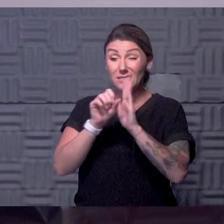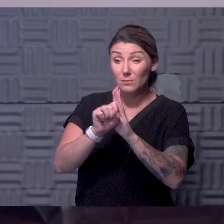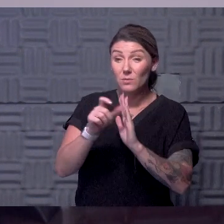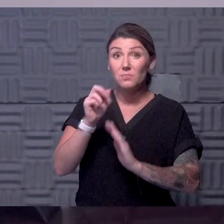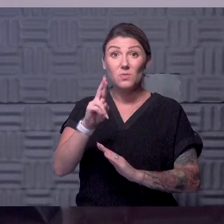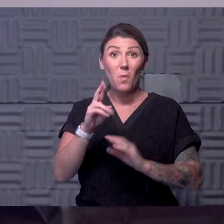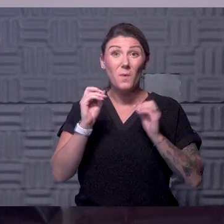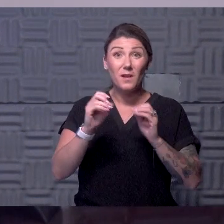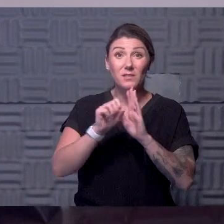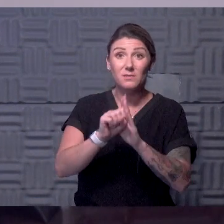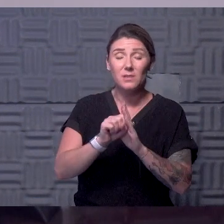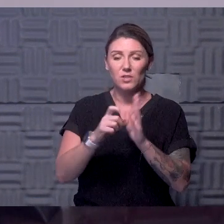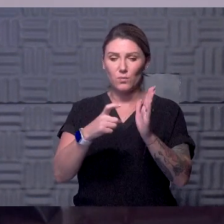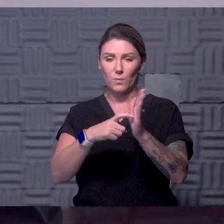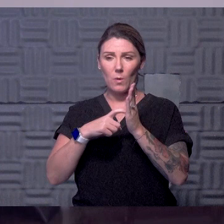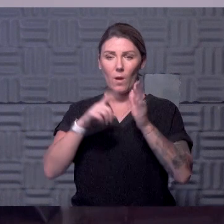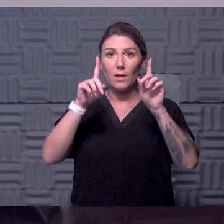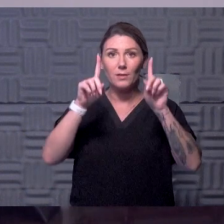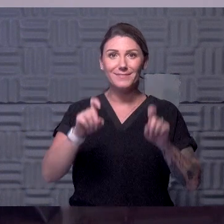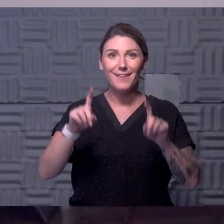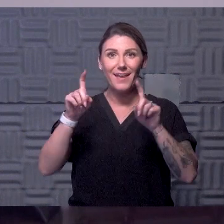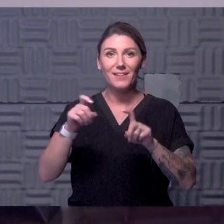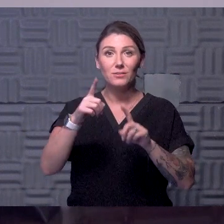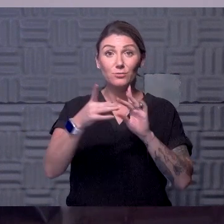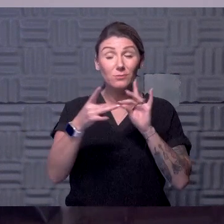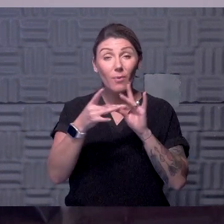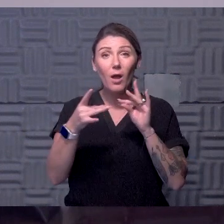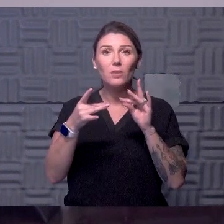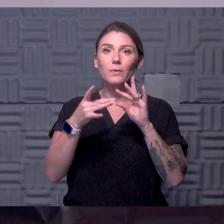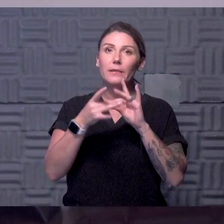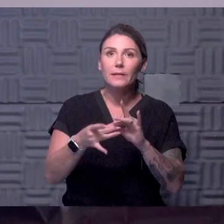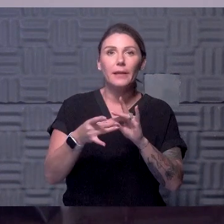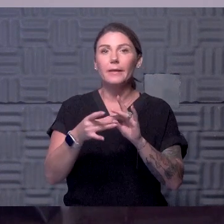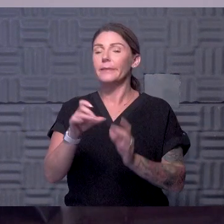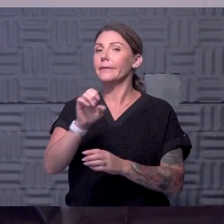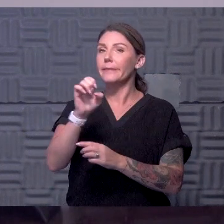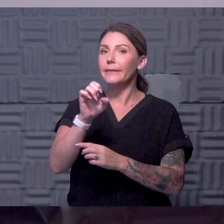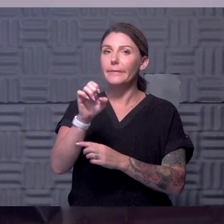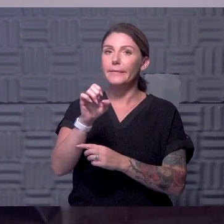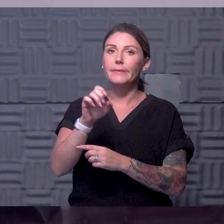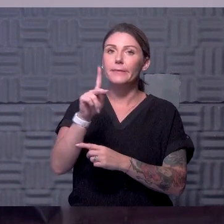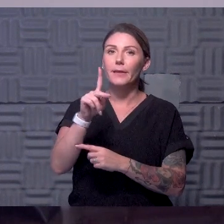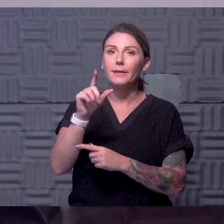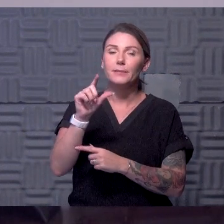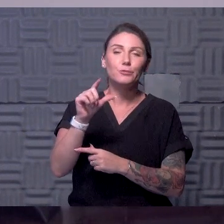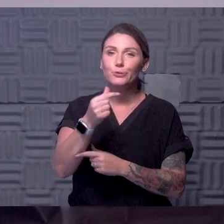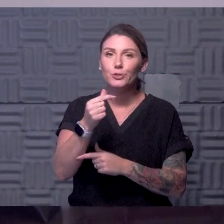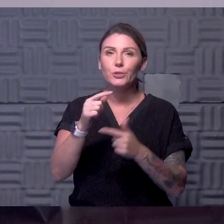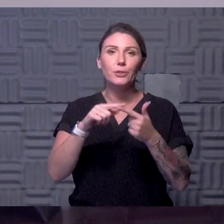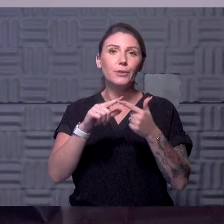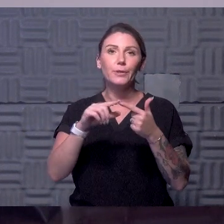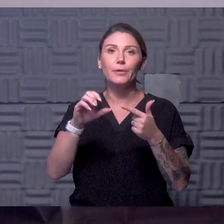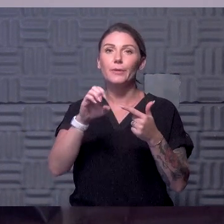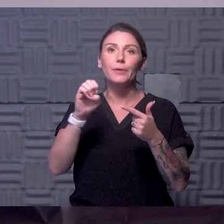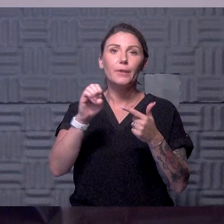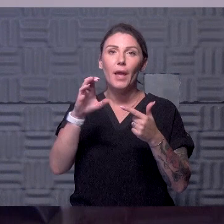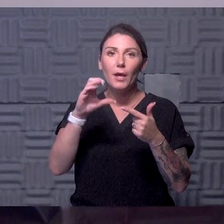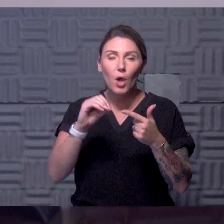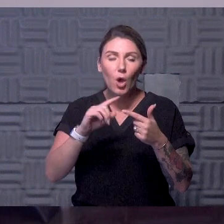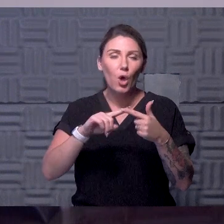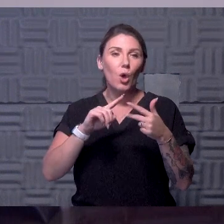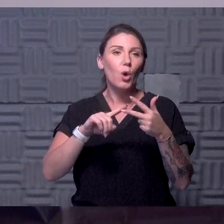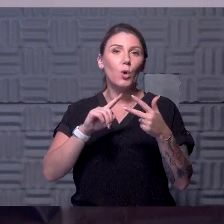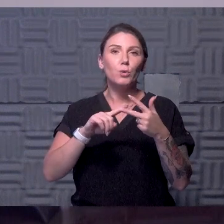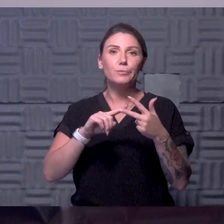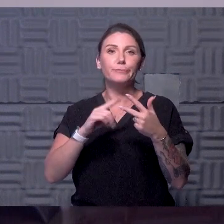to require those tests you just commented on, Steve, with the EKG and the troponin and the echo and the cardiac MRI, we can't do that. But